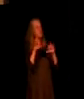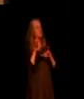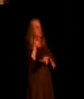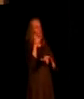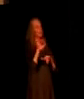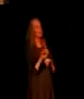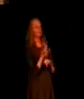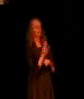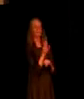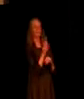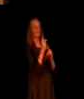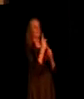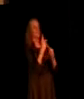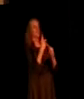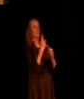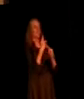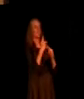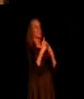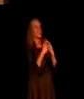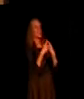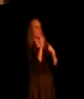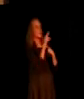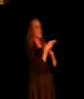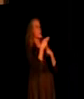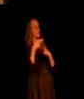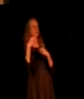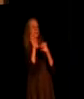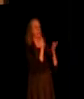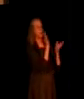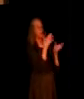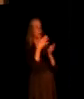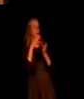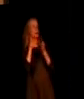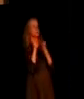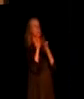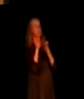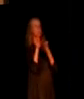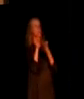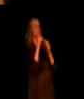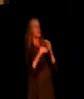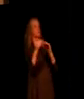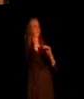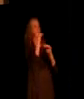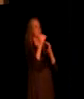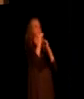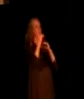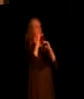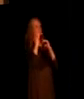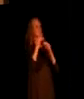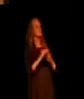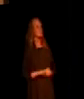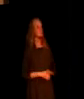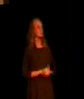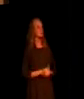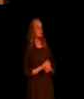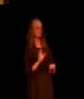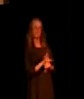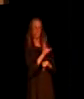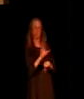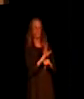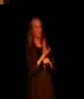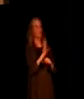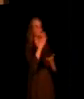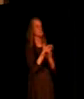one parameter on horizontal wind speed that had gone over limits, and so the computer scrubbed the